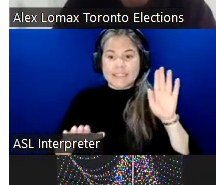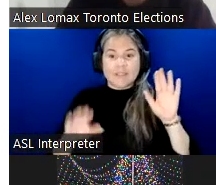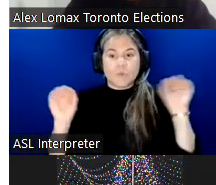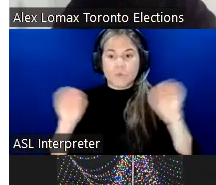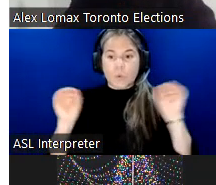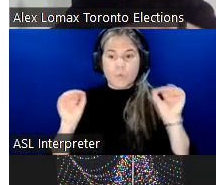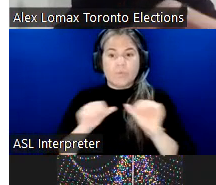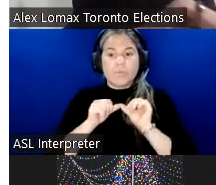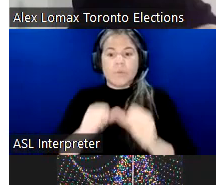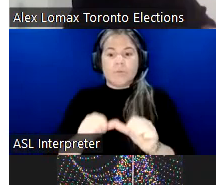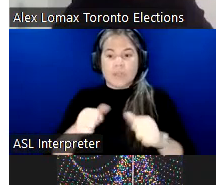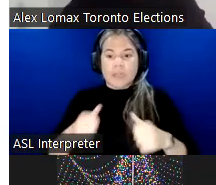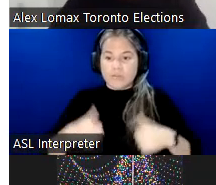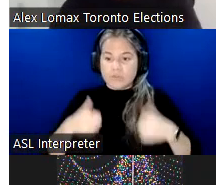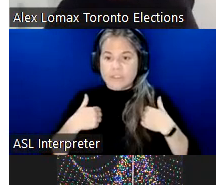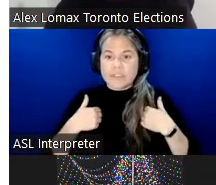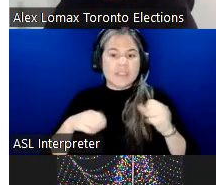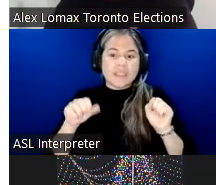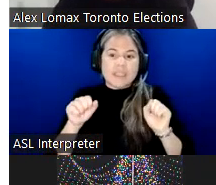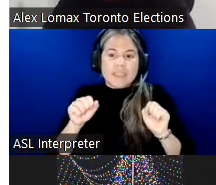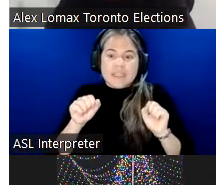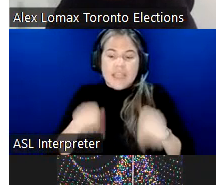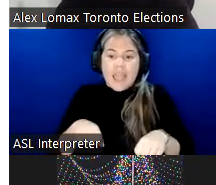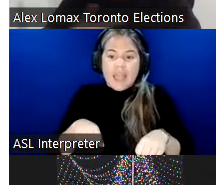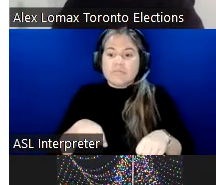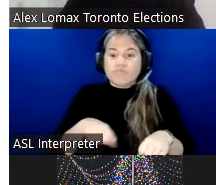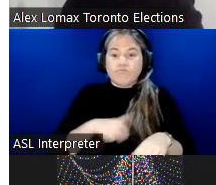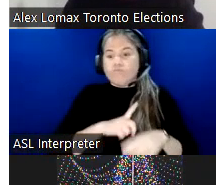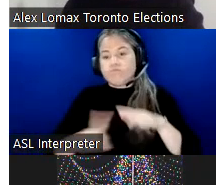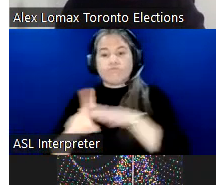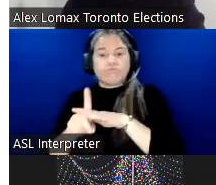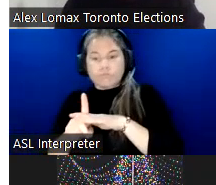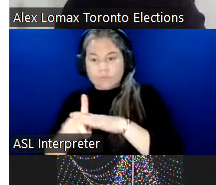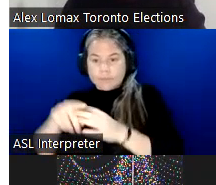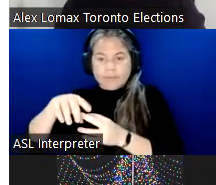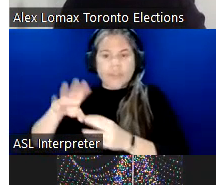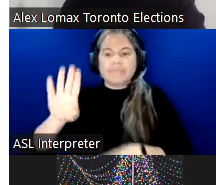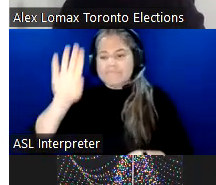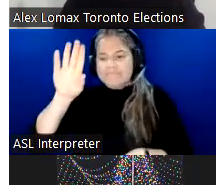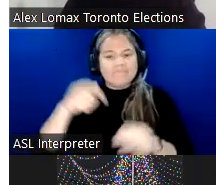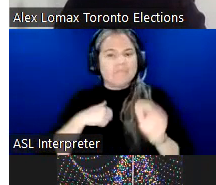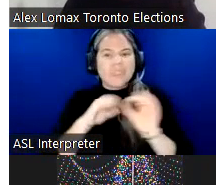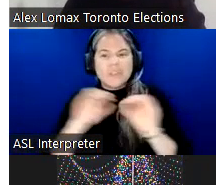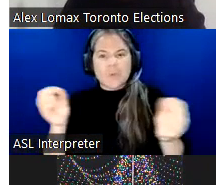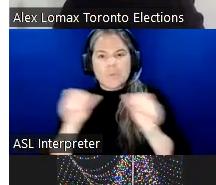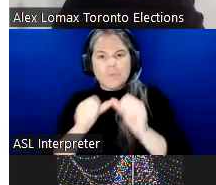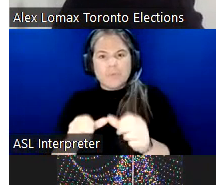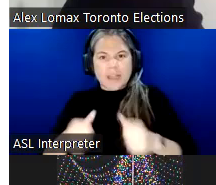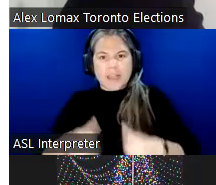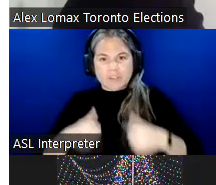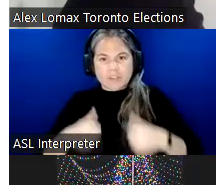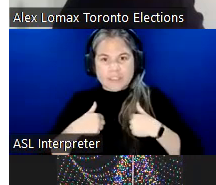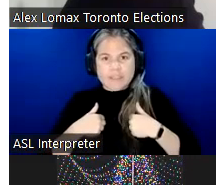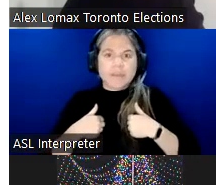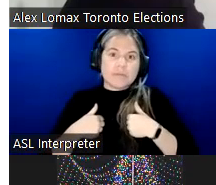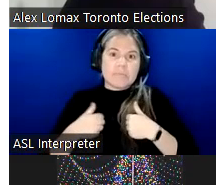address, they can literally walk in off the street into a polling place and say, I don't have a permanent address. I spend most of